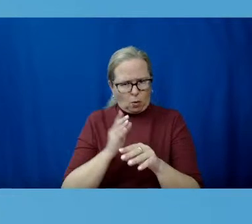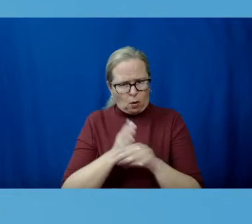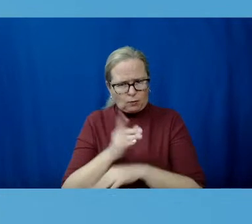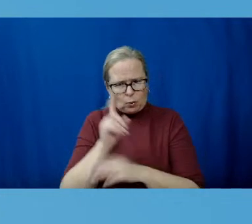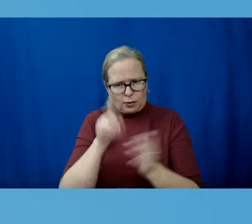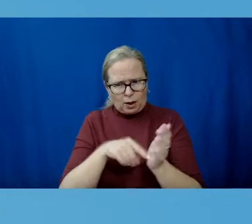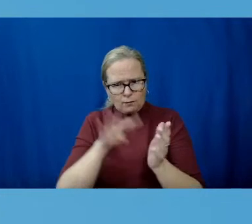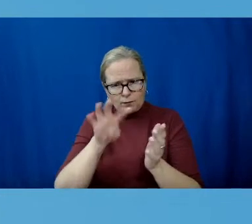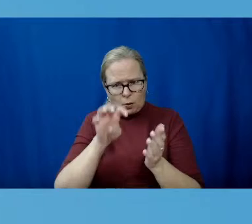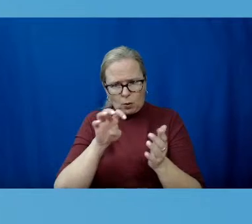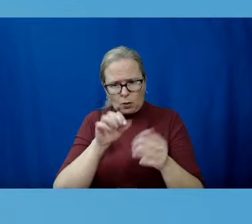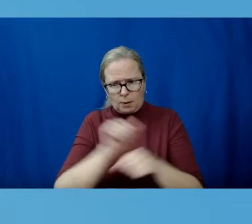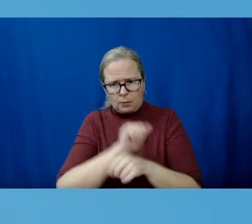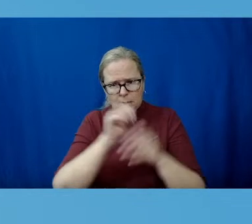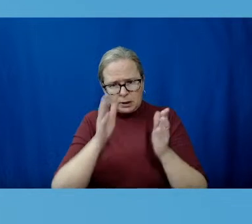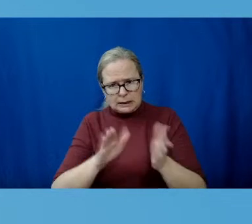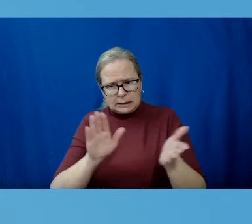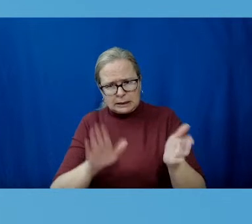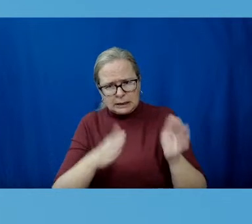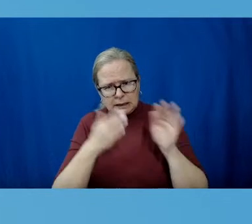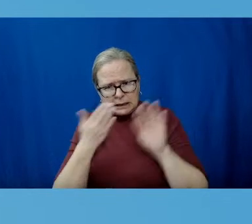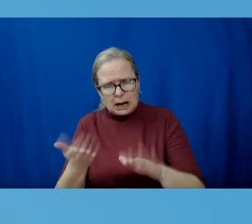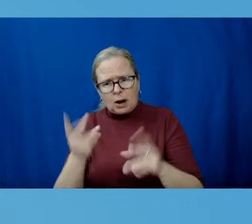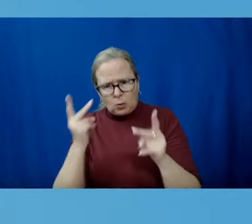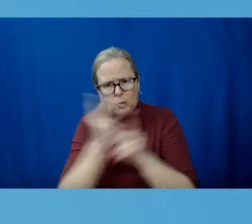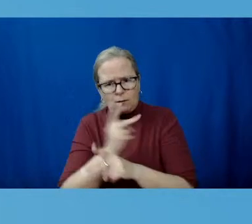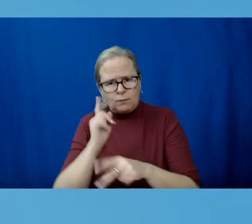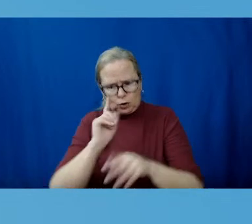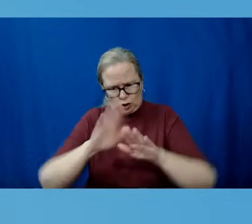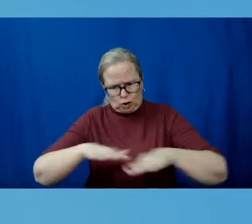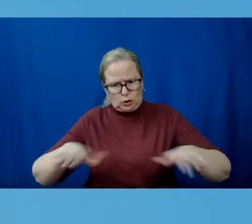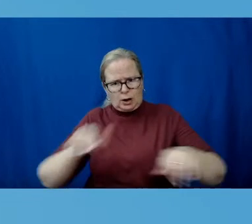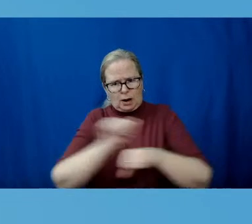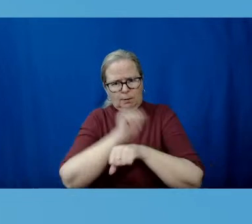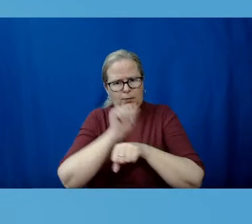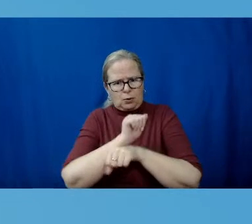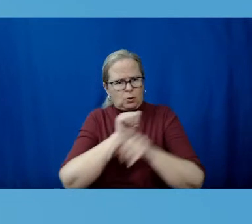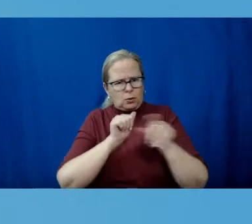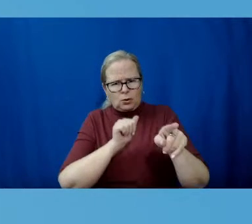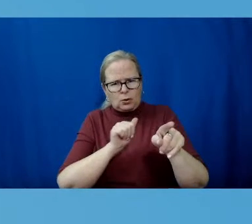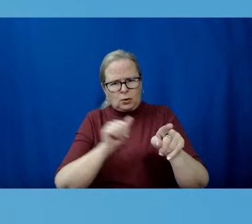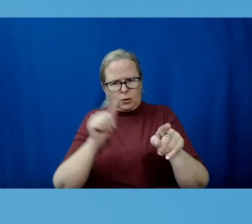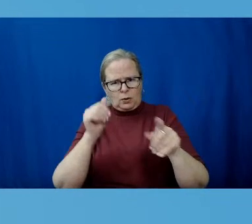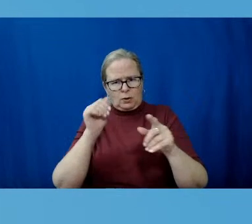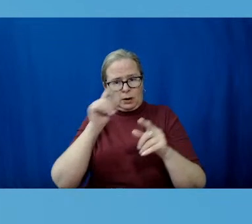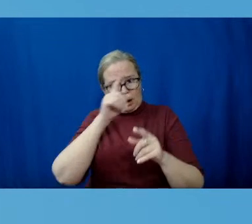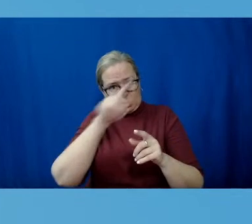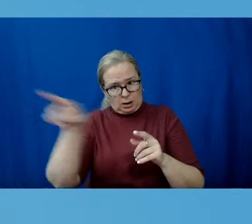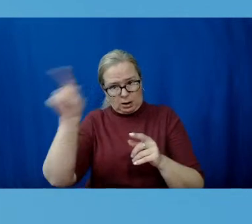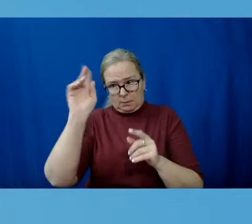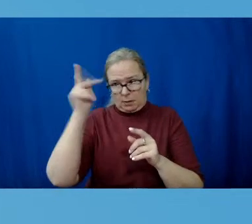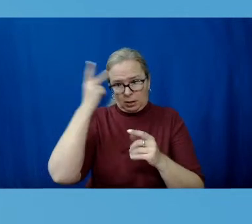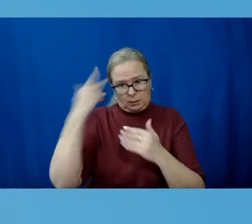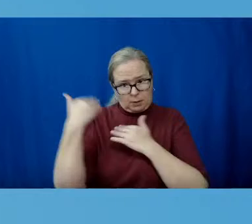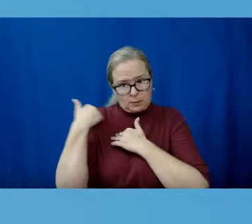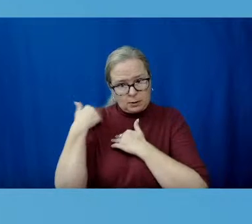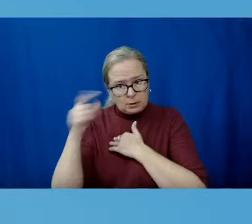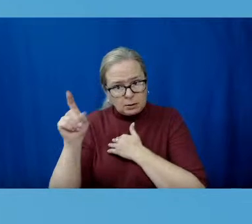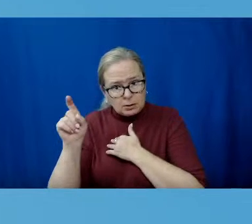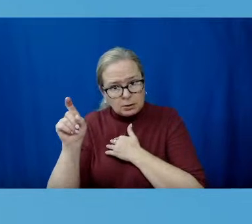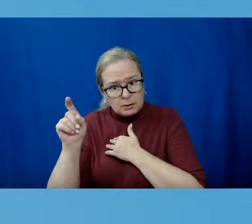lot of comments on that. Maybe to Dr. Both of my lawyer